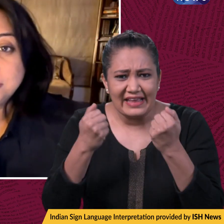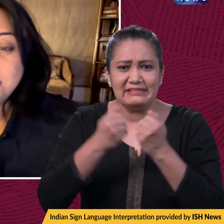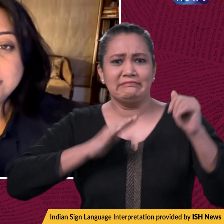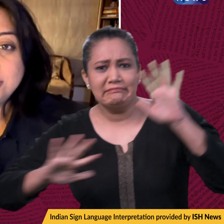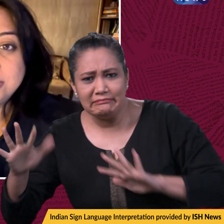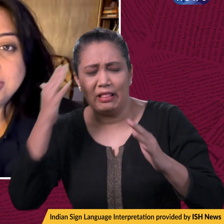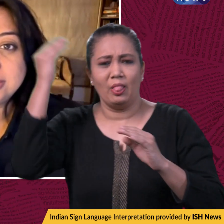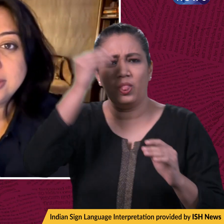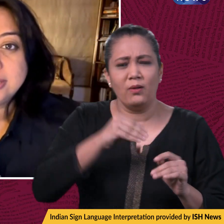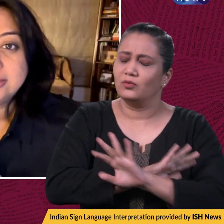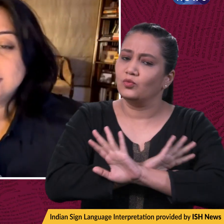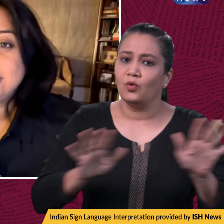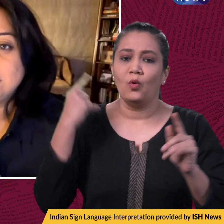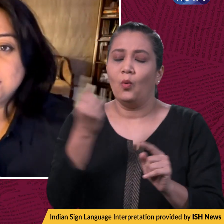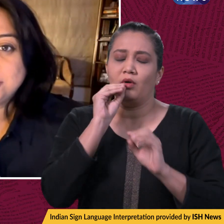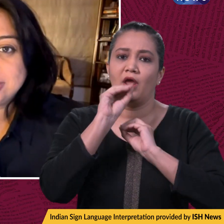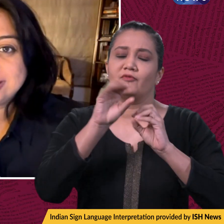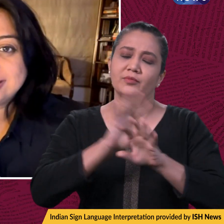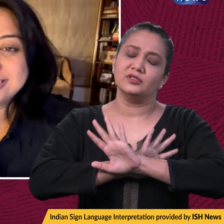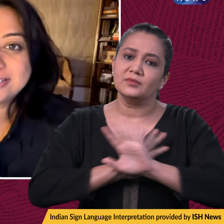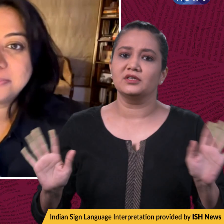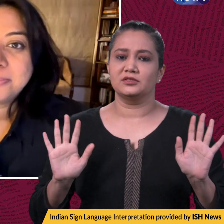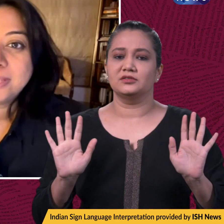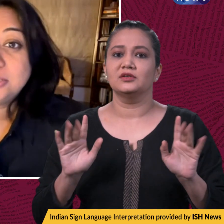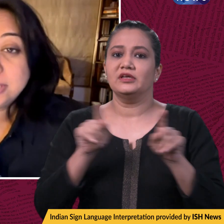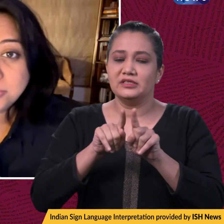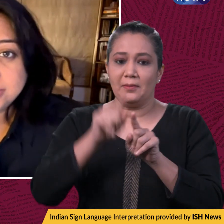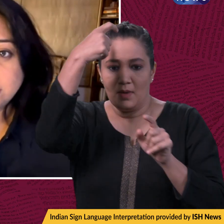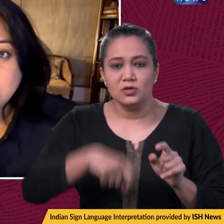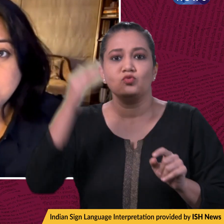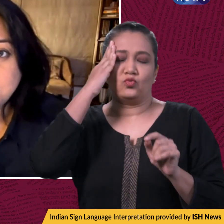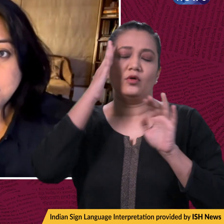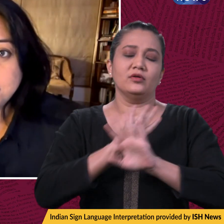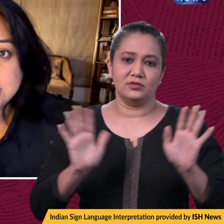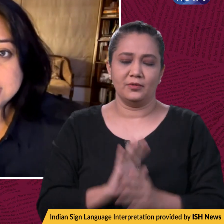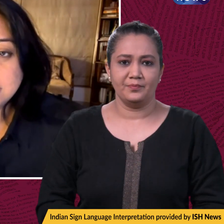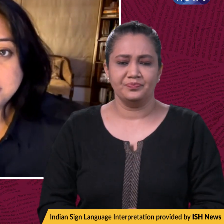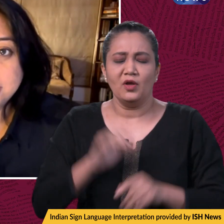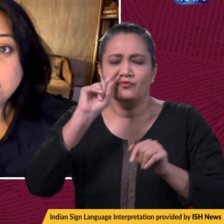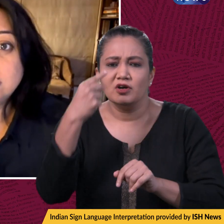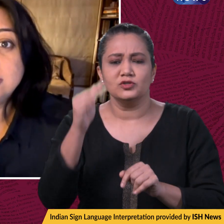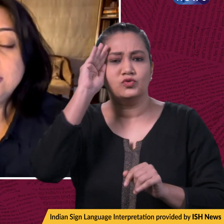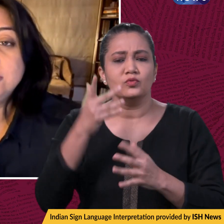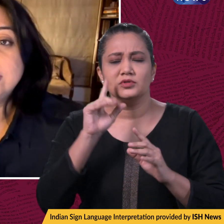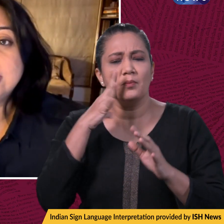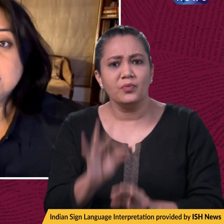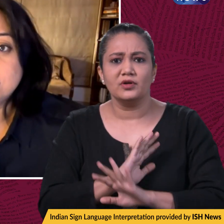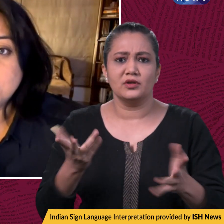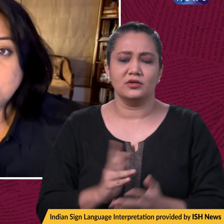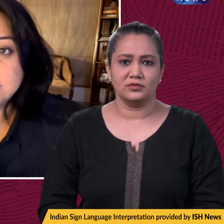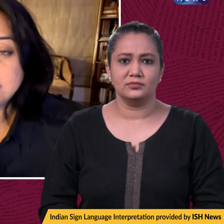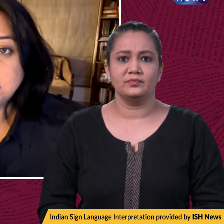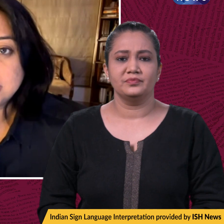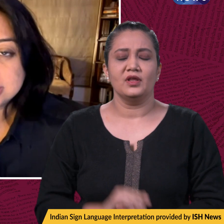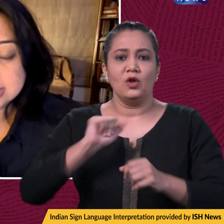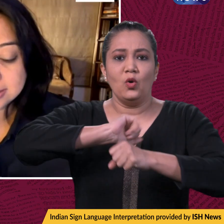the information that you need to get through your day as a citizen. To begin with, of course, we're going to bring you the latest updates on the new variant of